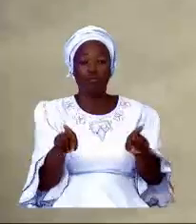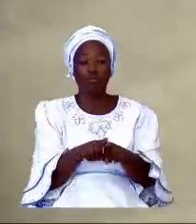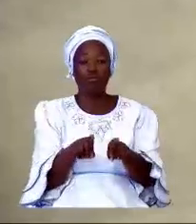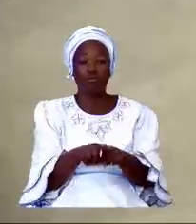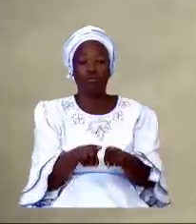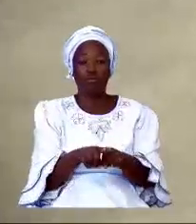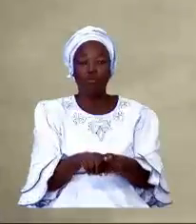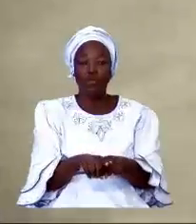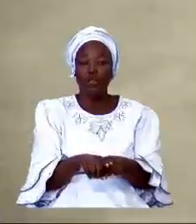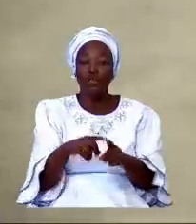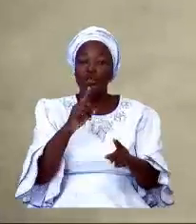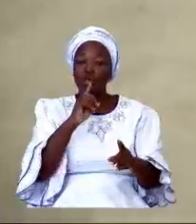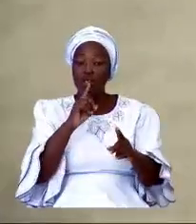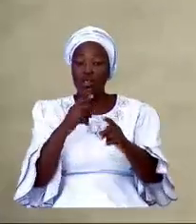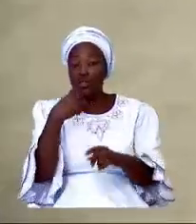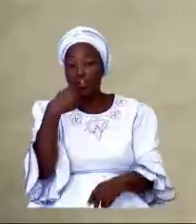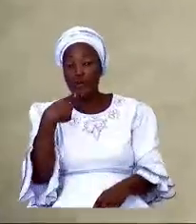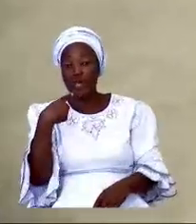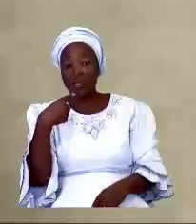And of Jezebel also